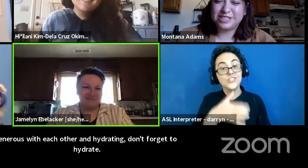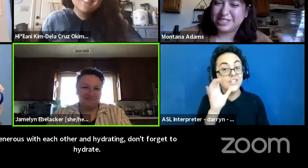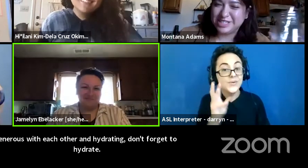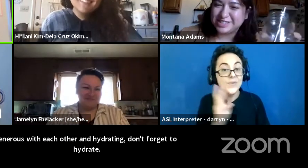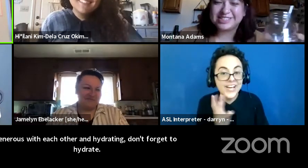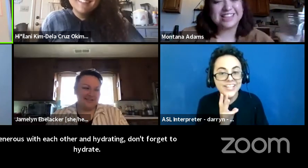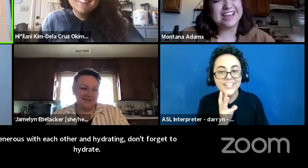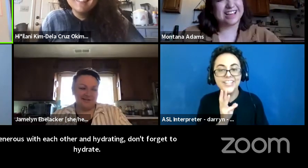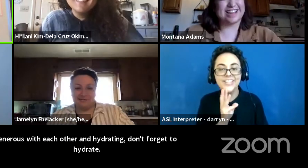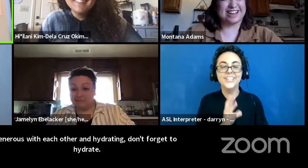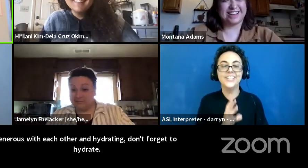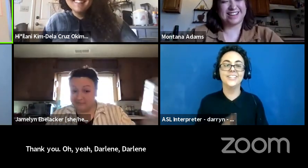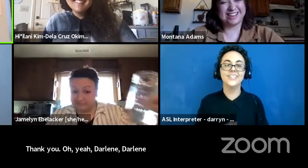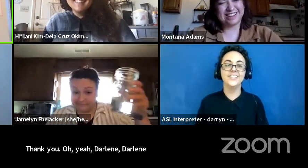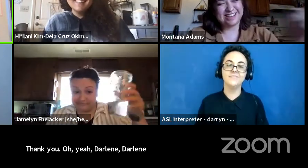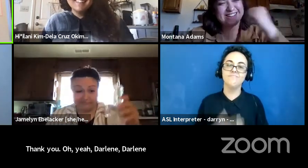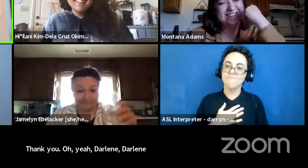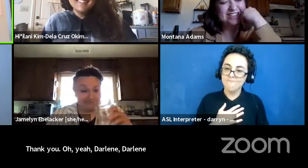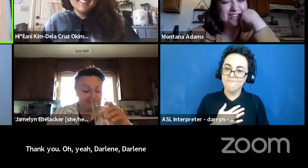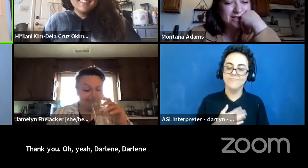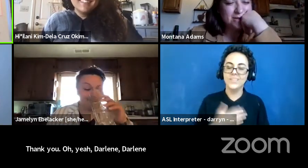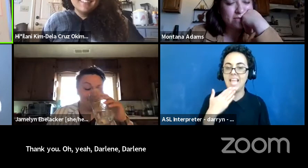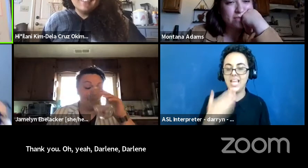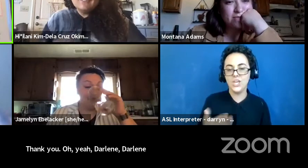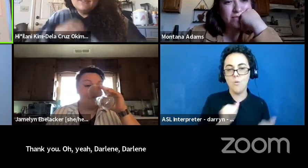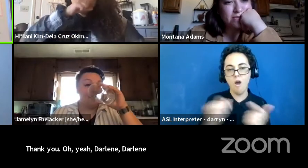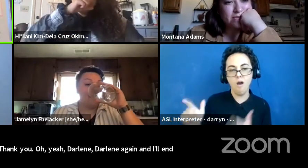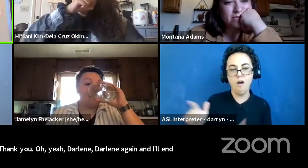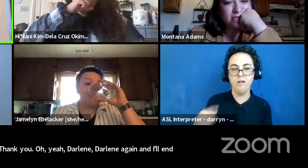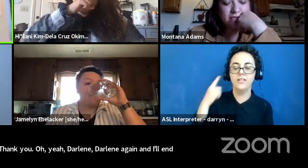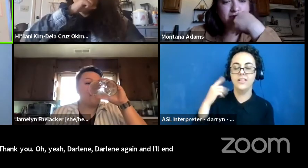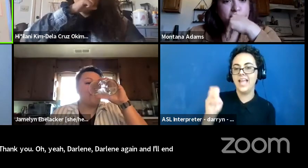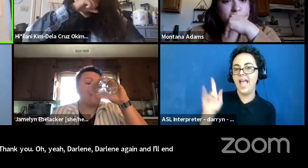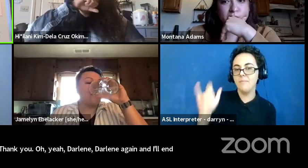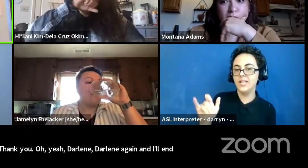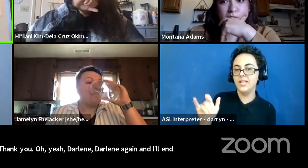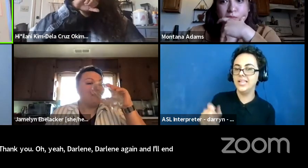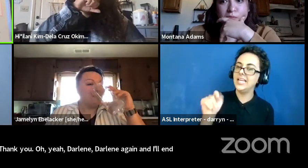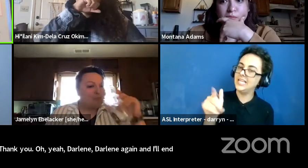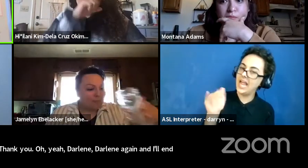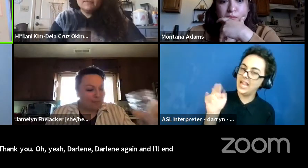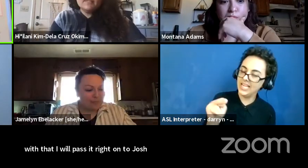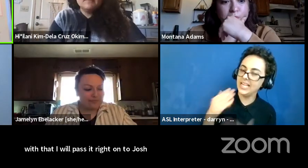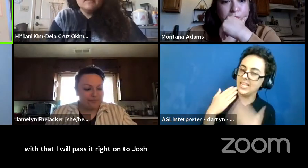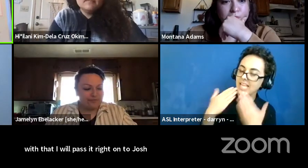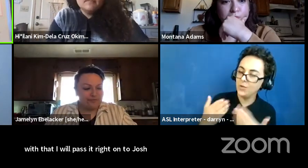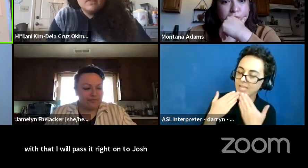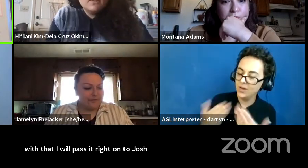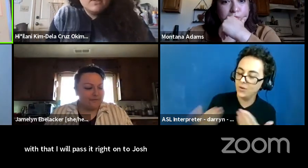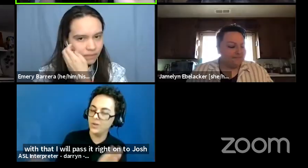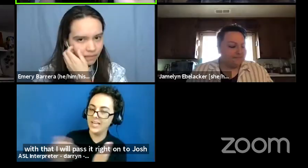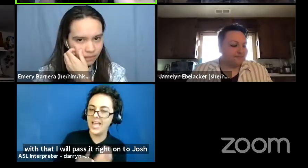Yeah, Darlene again. And with that, I will pass it right on to Josh, I believe.